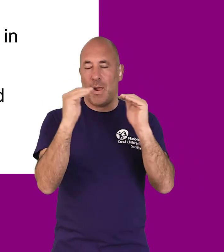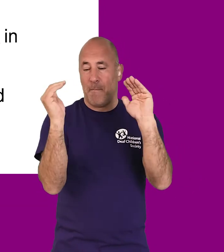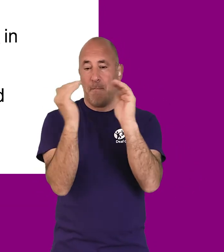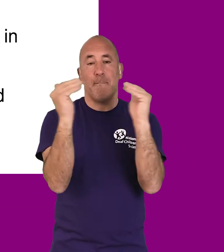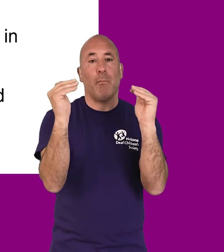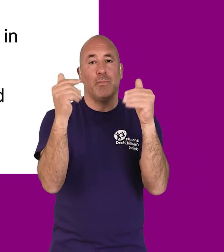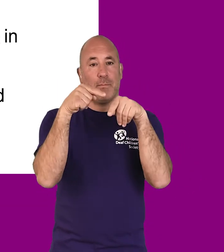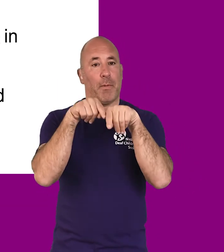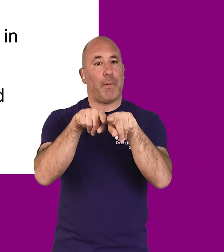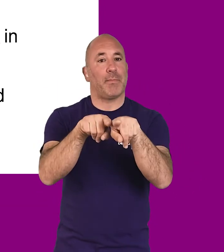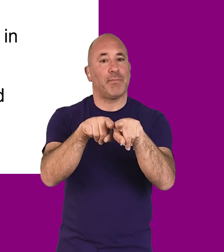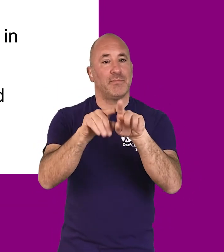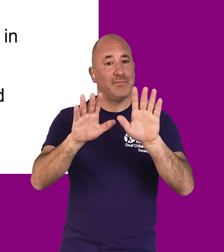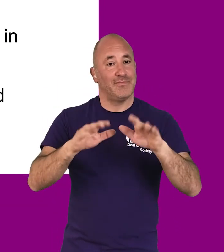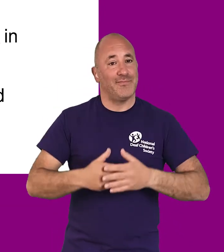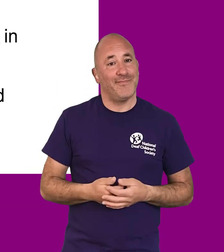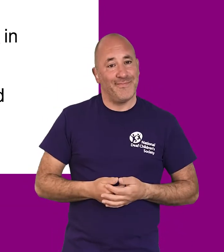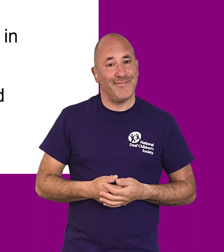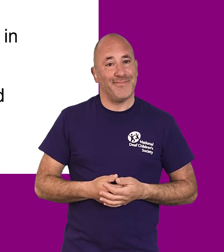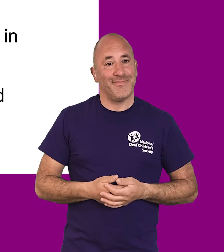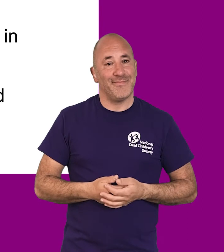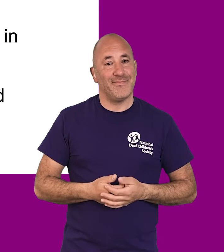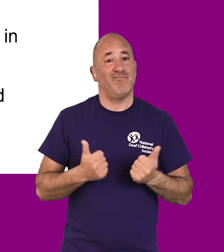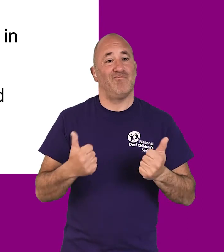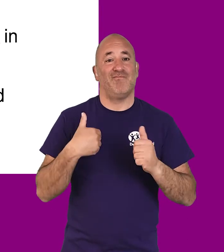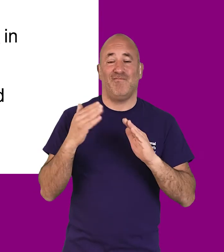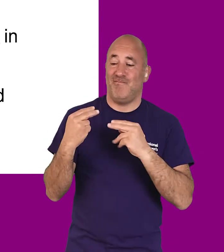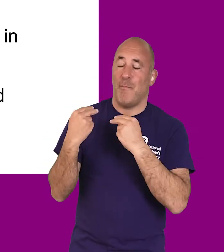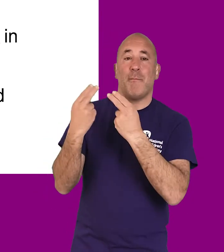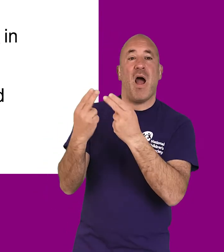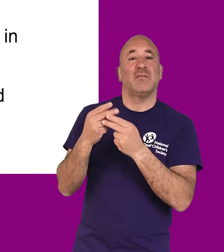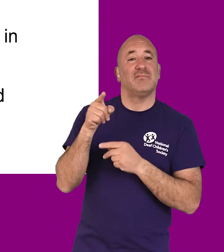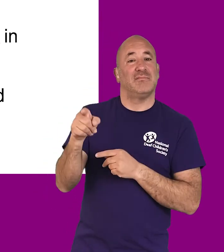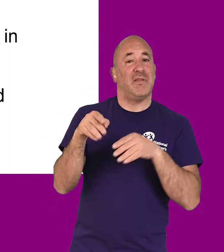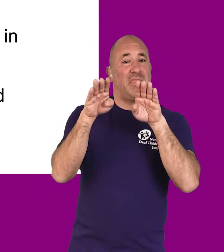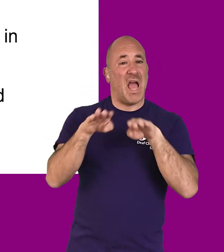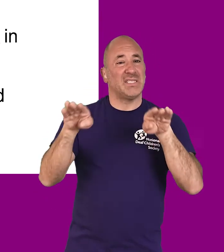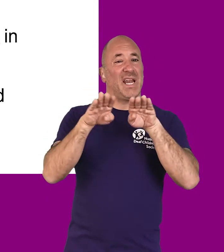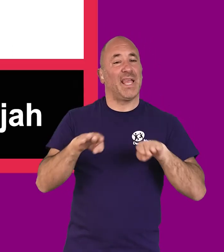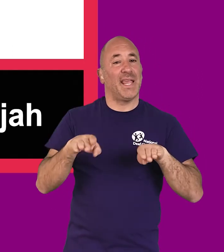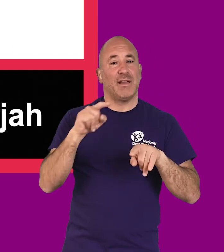and then YouTube software will match your script to the sound file.